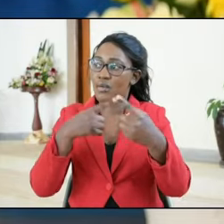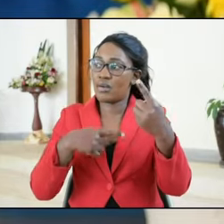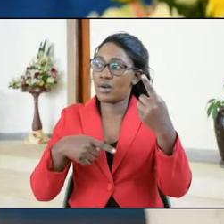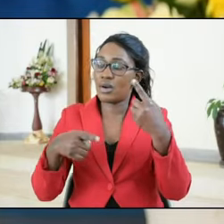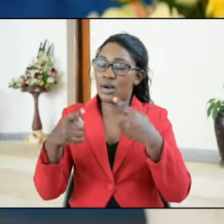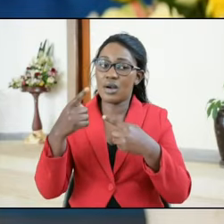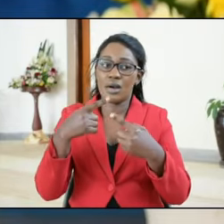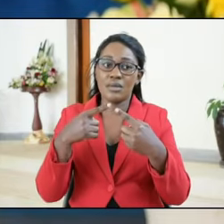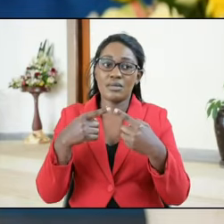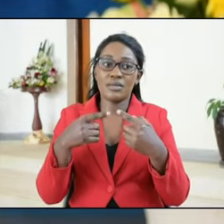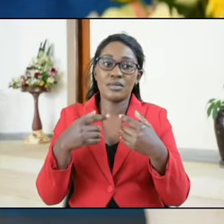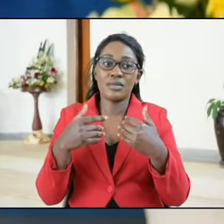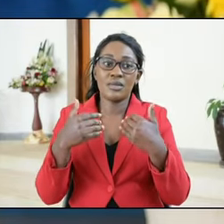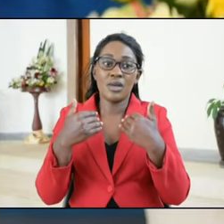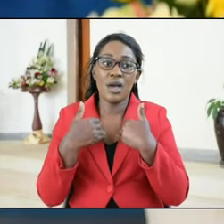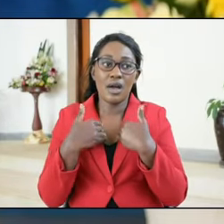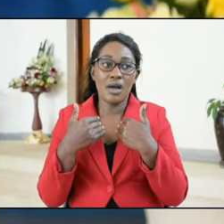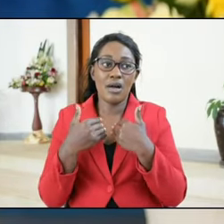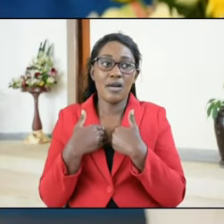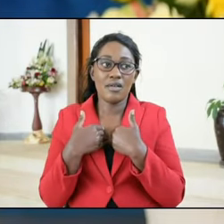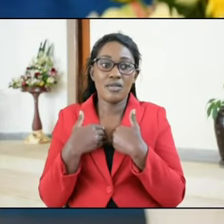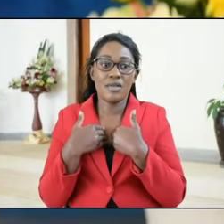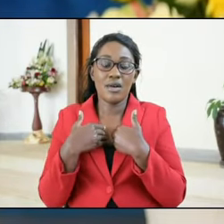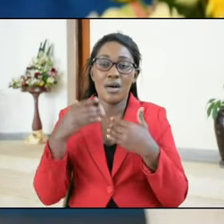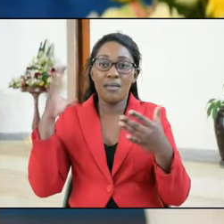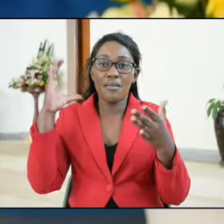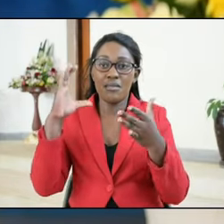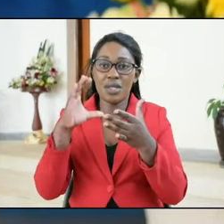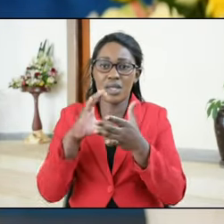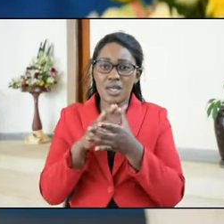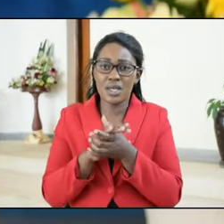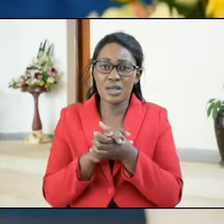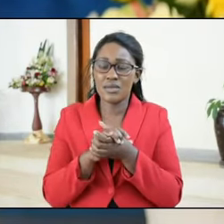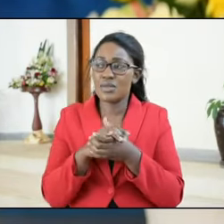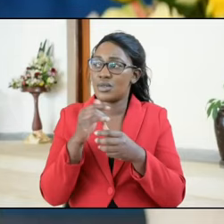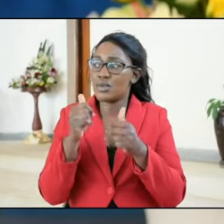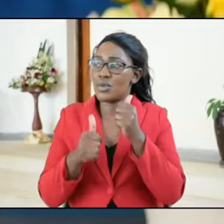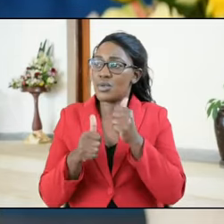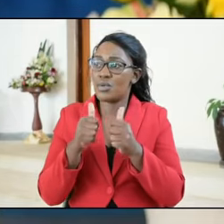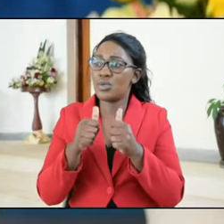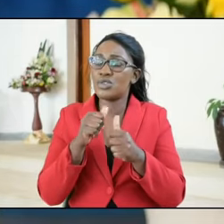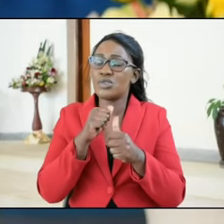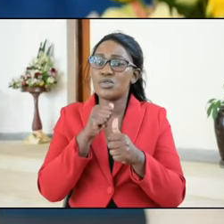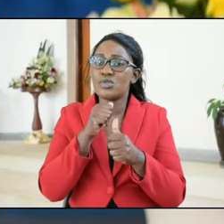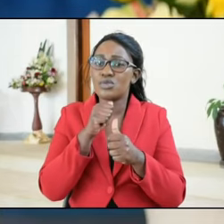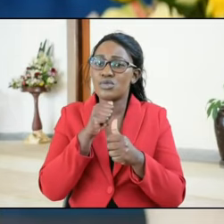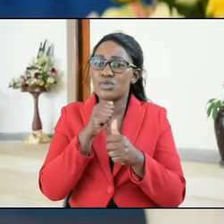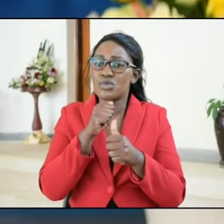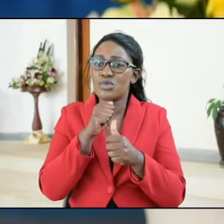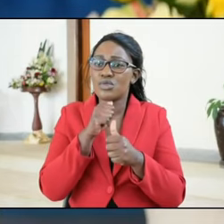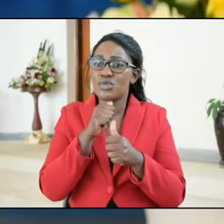How come we still have erroneous beliefs that are held so strong?